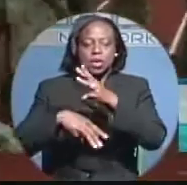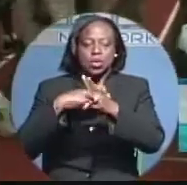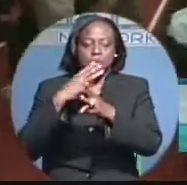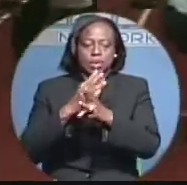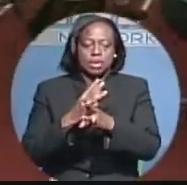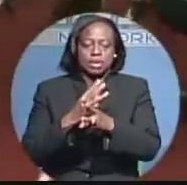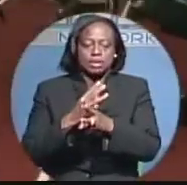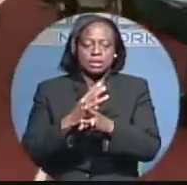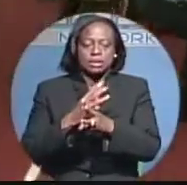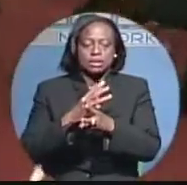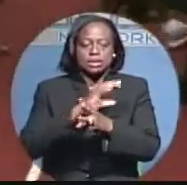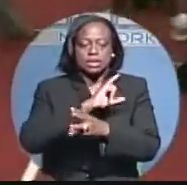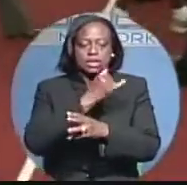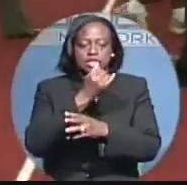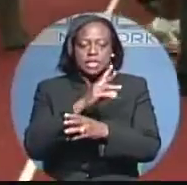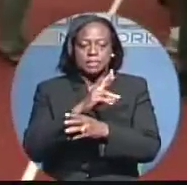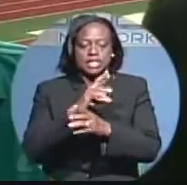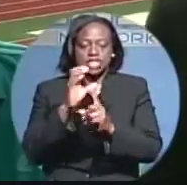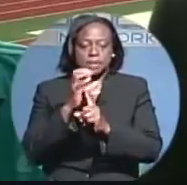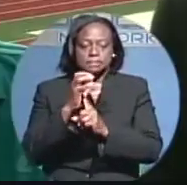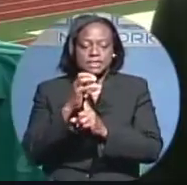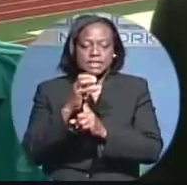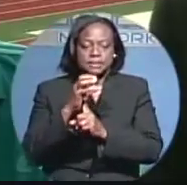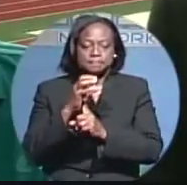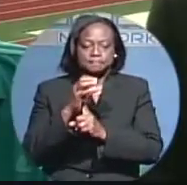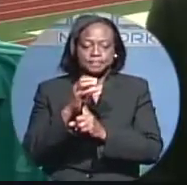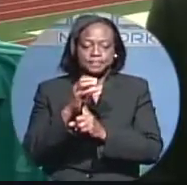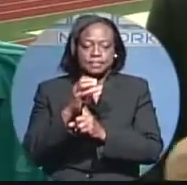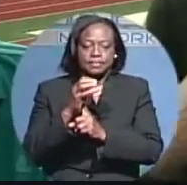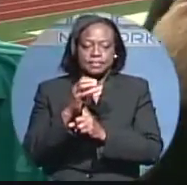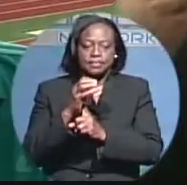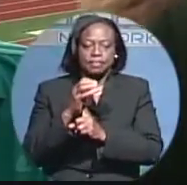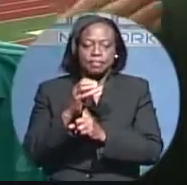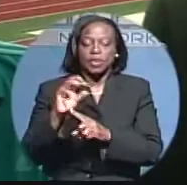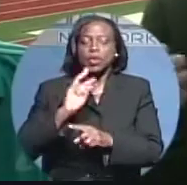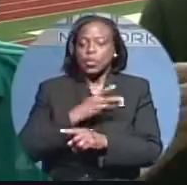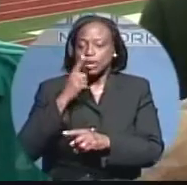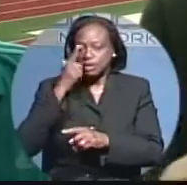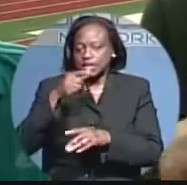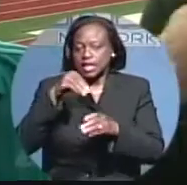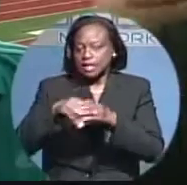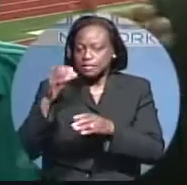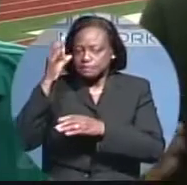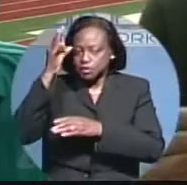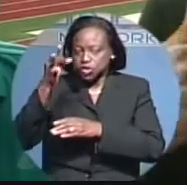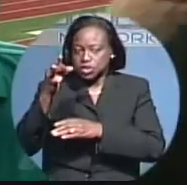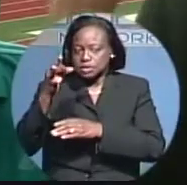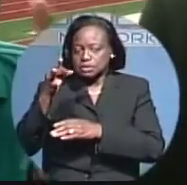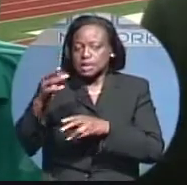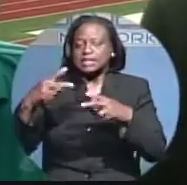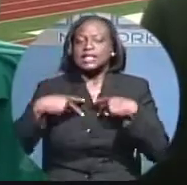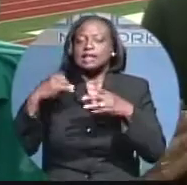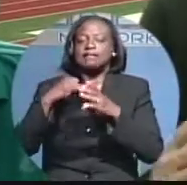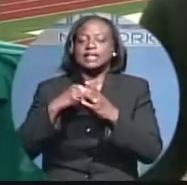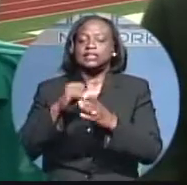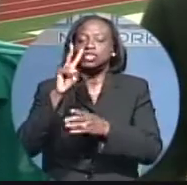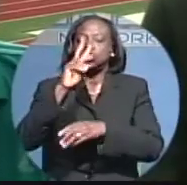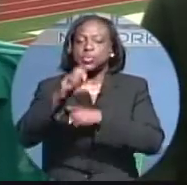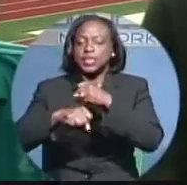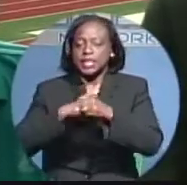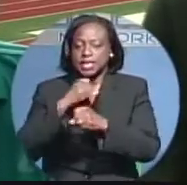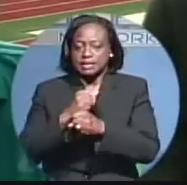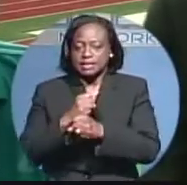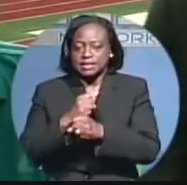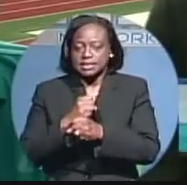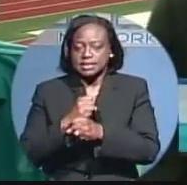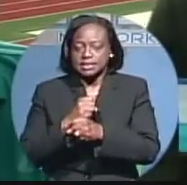World Junior Championships, or our World Championships. And we're looking in the future to have it be a two-year event. Having